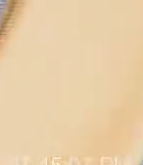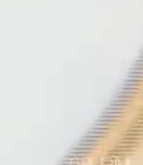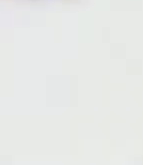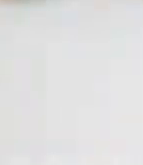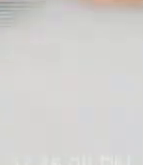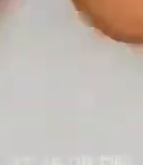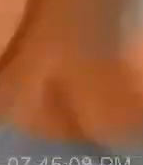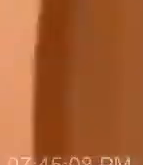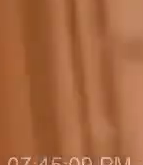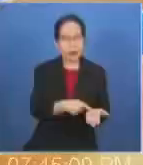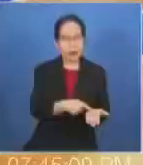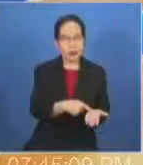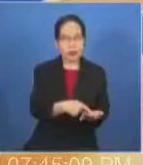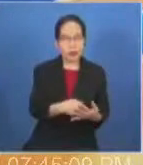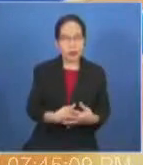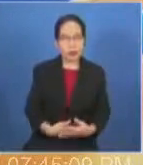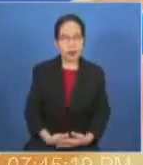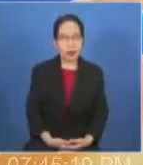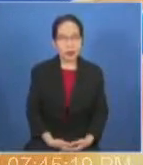it?